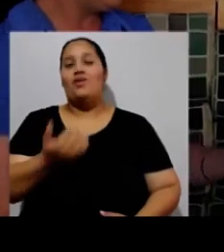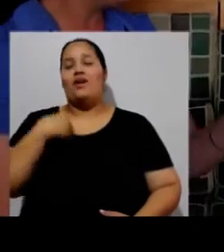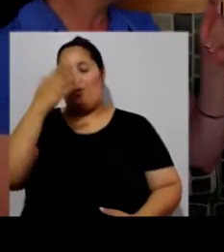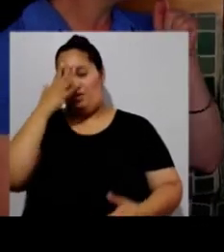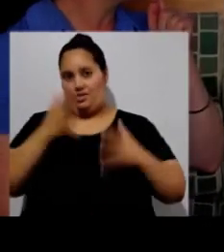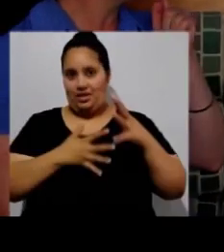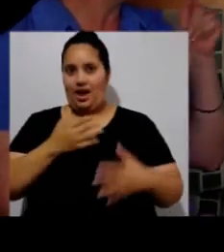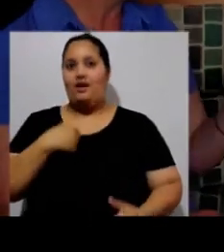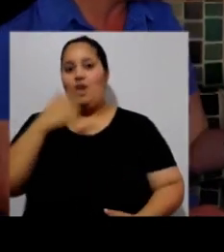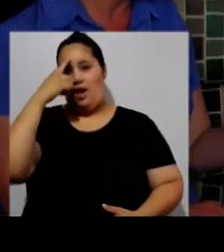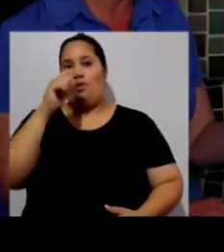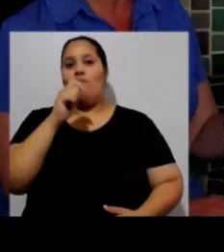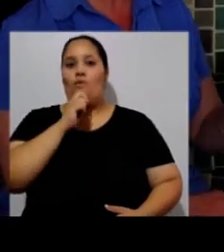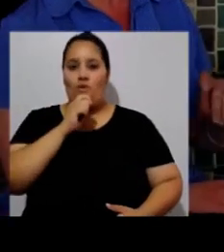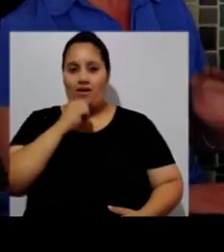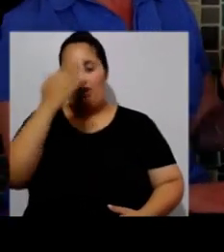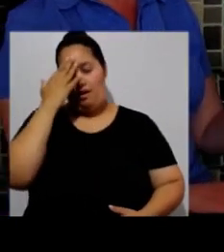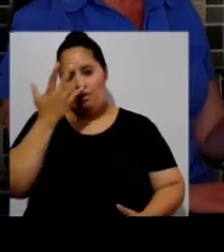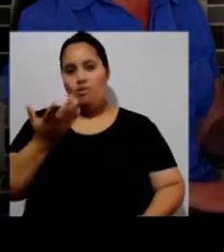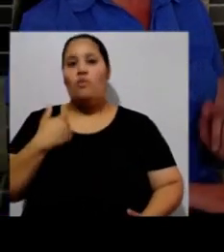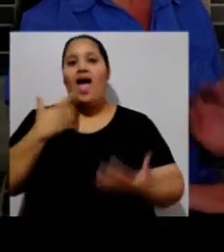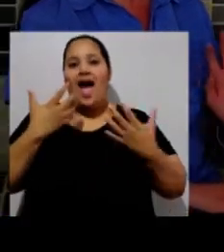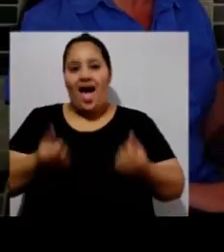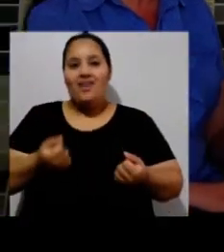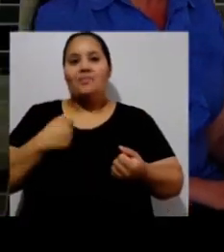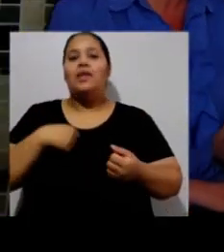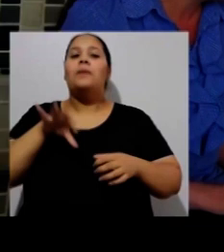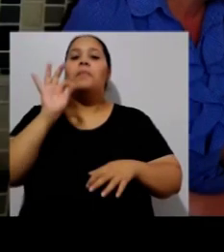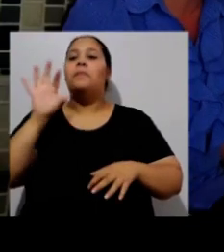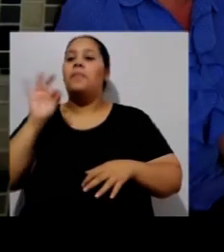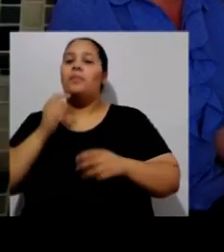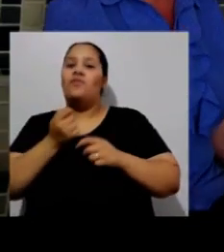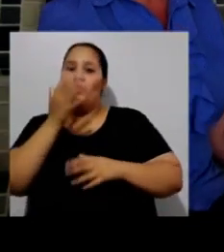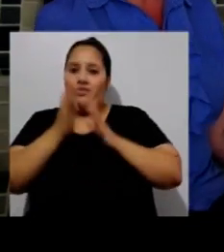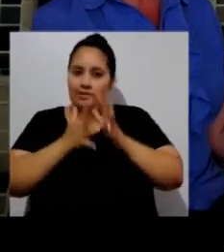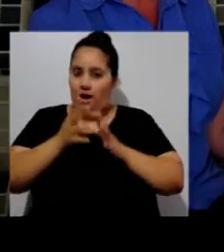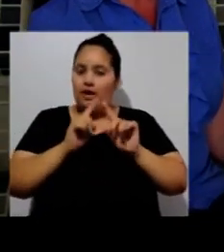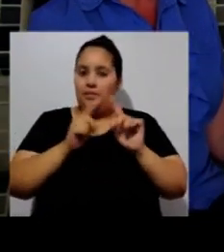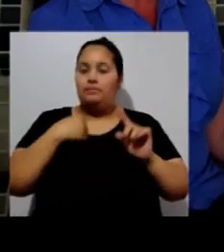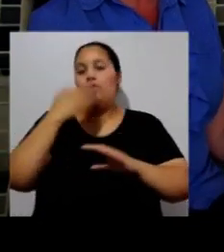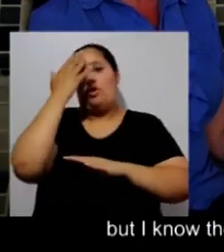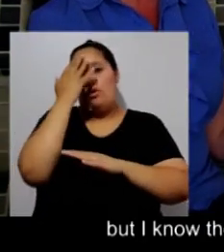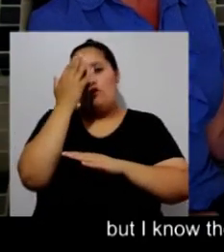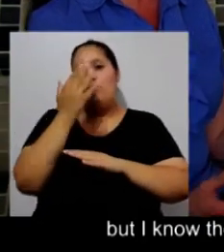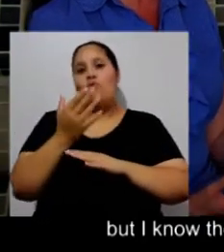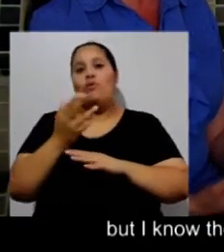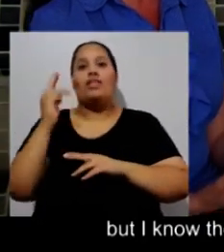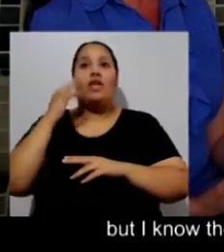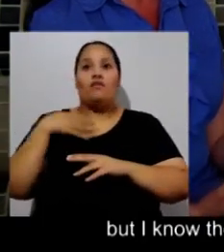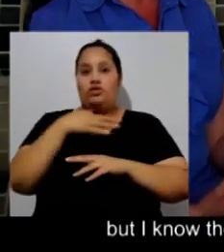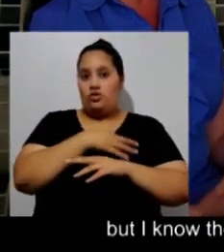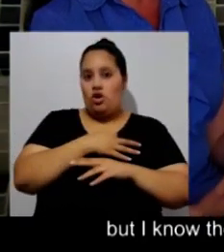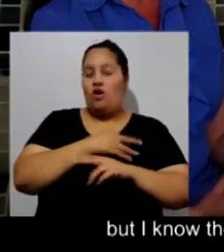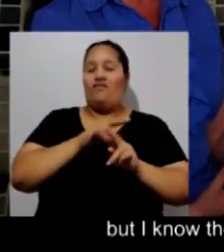Oh, yes, and good morning. So, I have picked up a few things at least. But I know to deaf